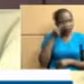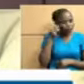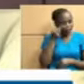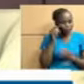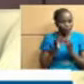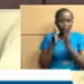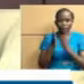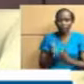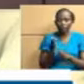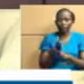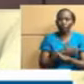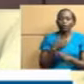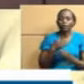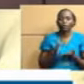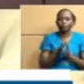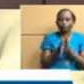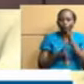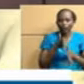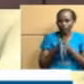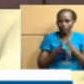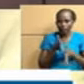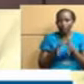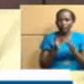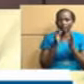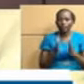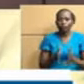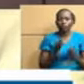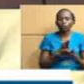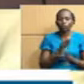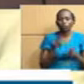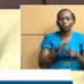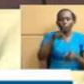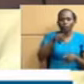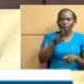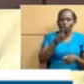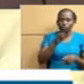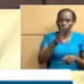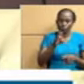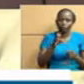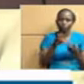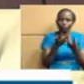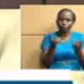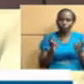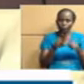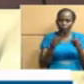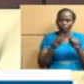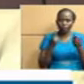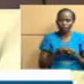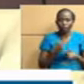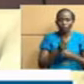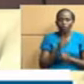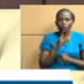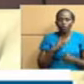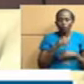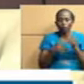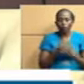Mujawa, who's been giving us the sign language interpretation, the production crew that has made sure that this is delivered,